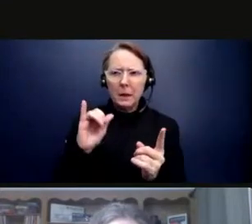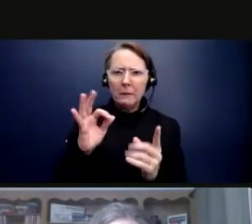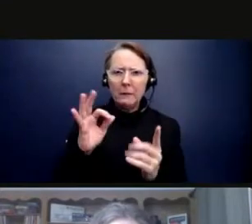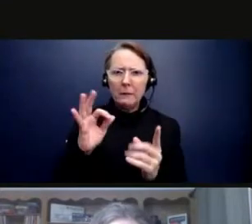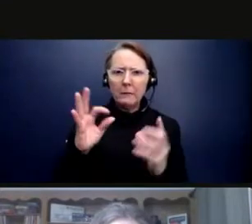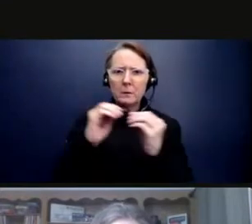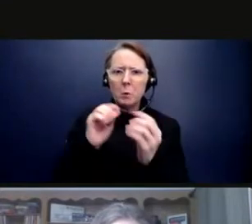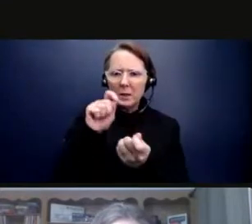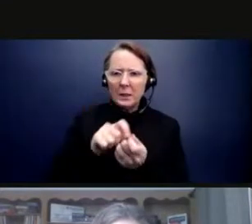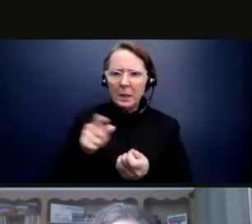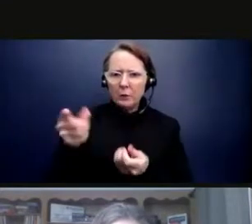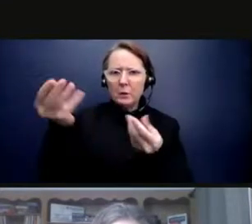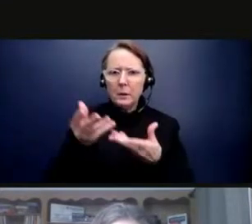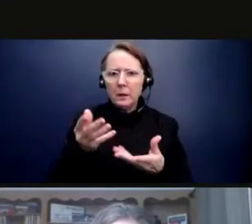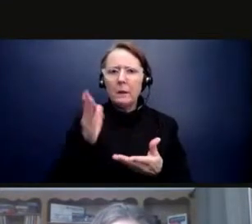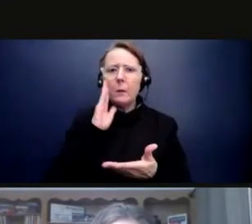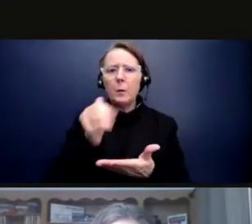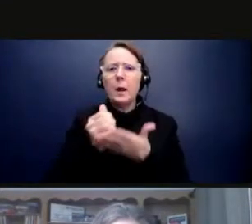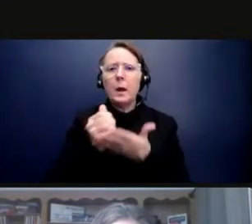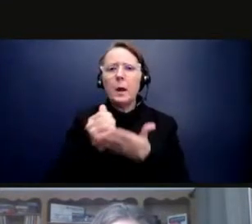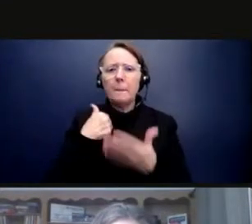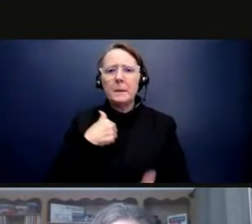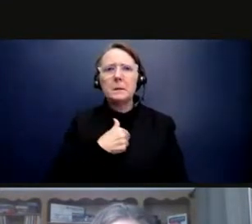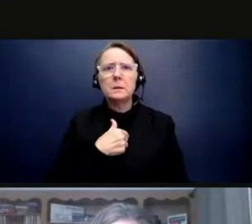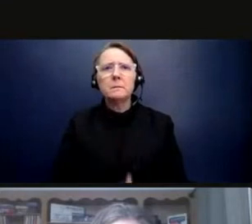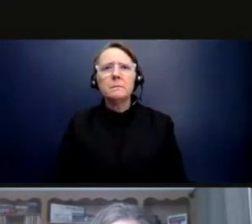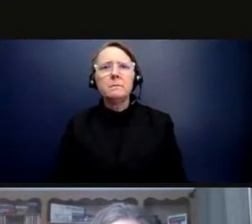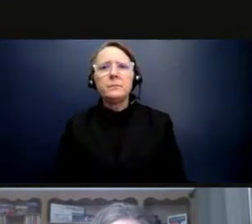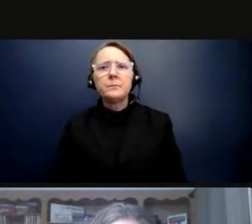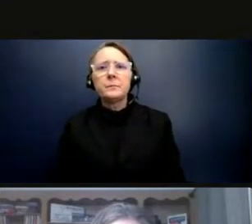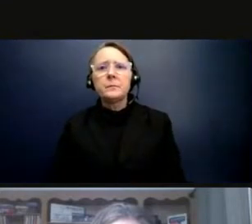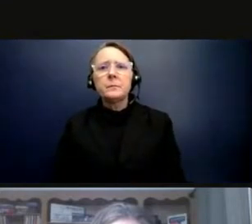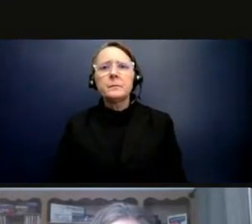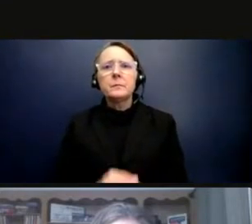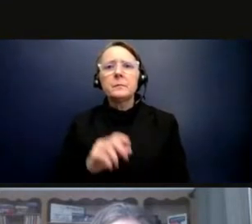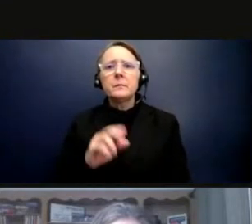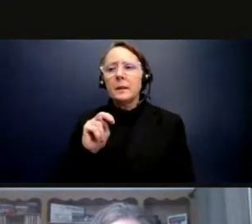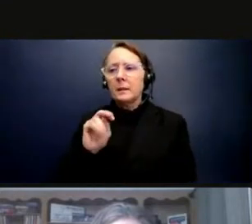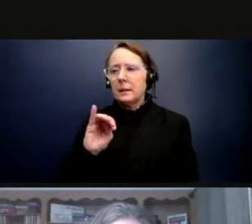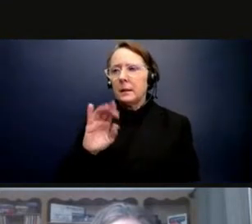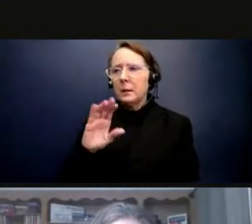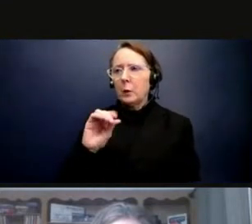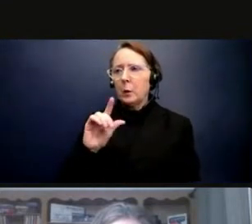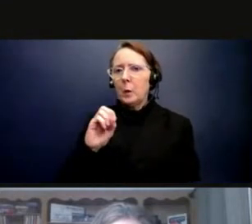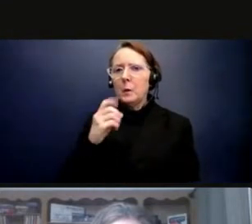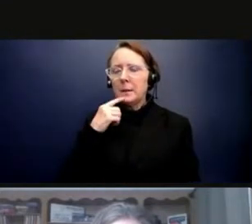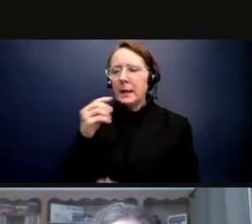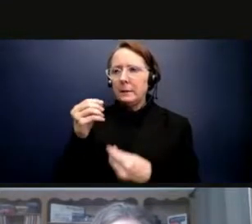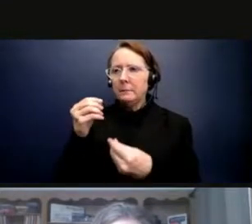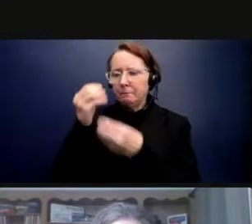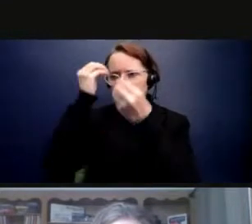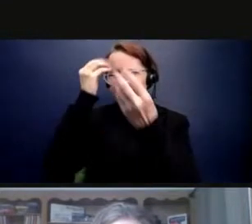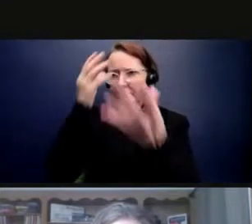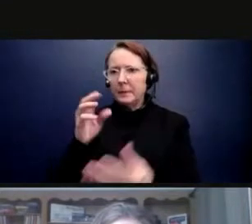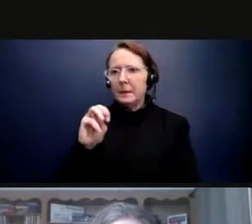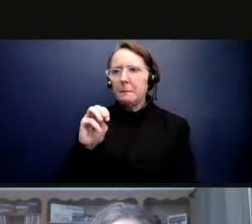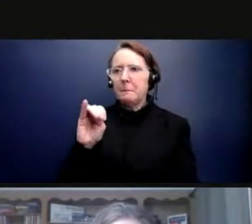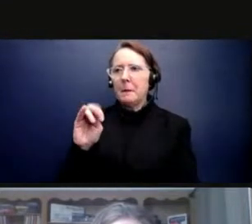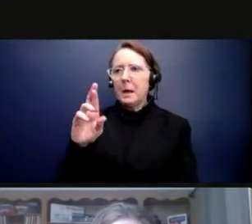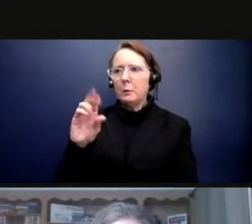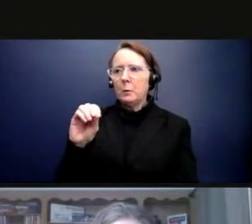you can provide, that would be helpful. So maybe to give you a sense, the micro shelters themselves have a 300